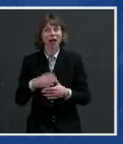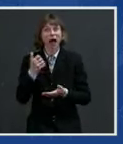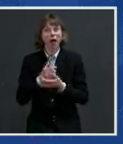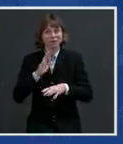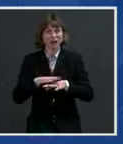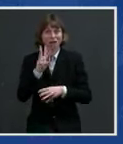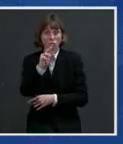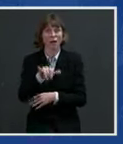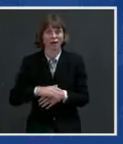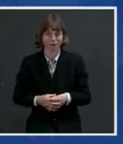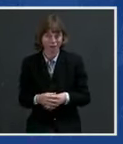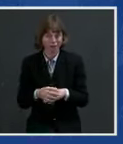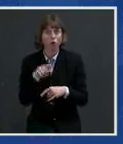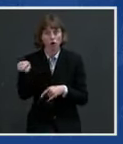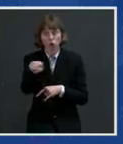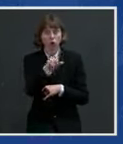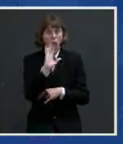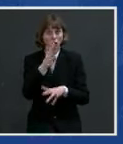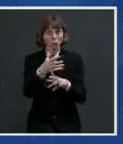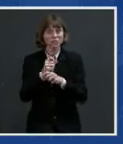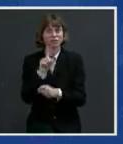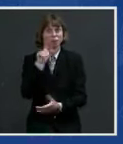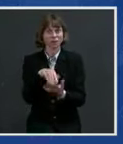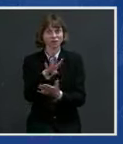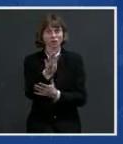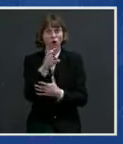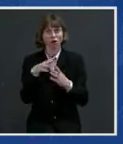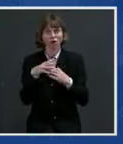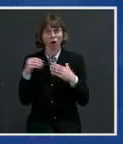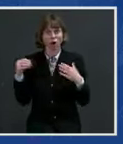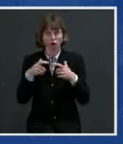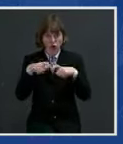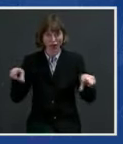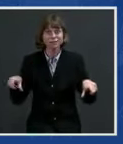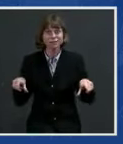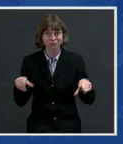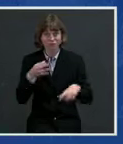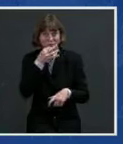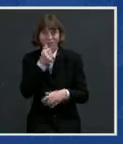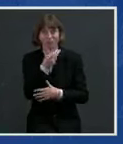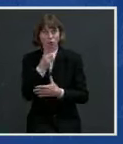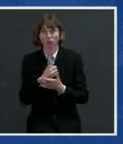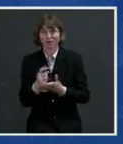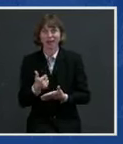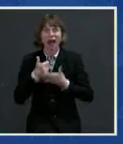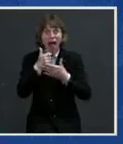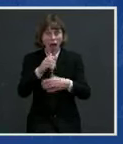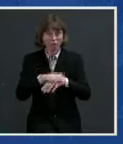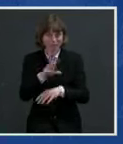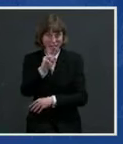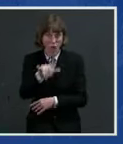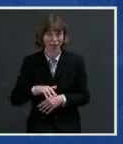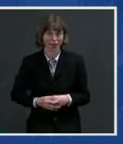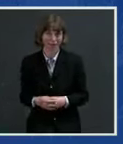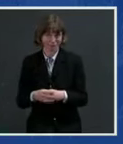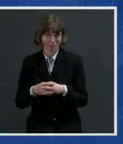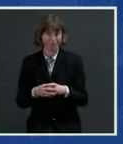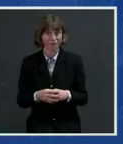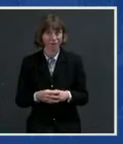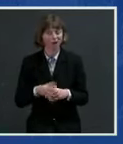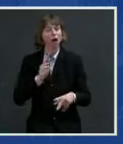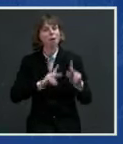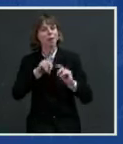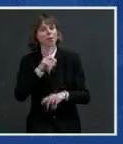receive your $1,400 checks in a few weeks. Help is on the way. People are being